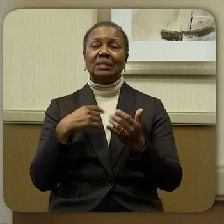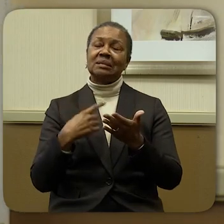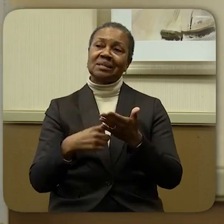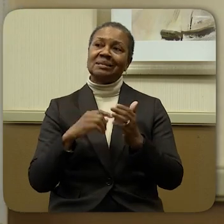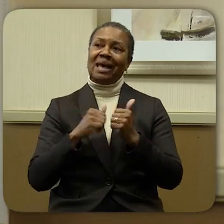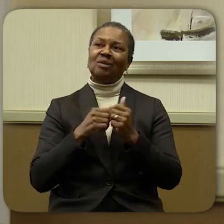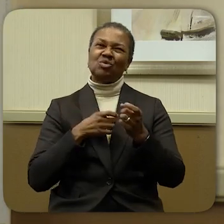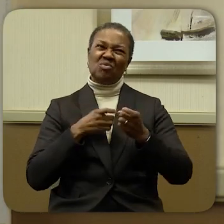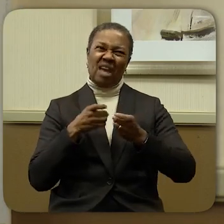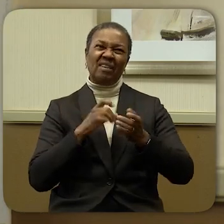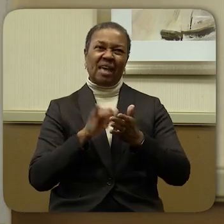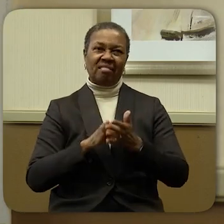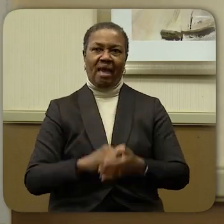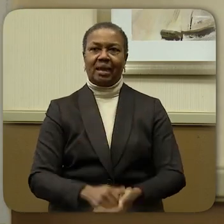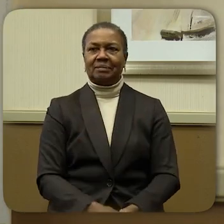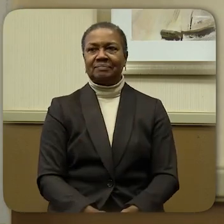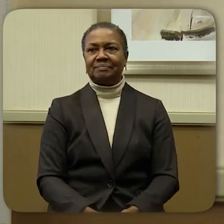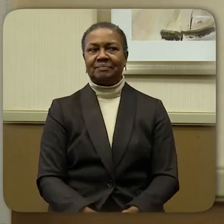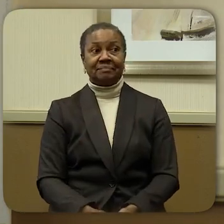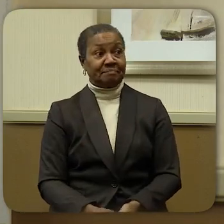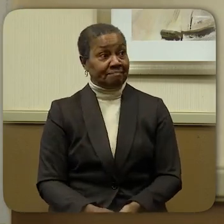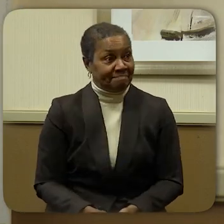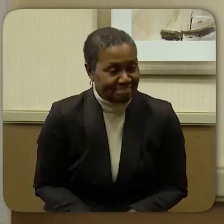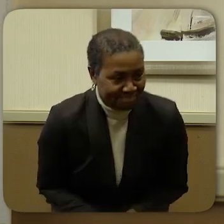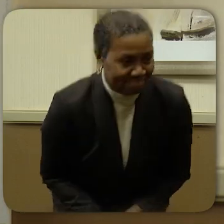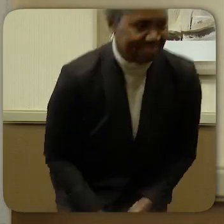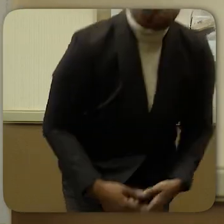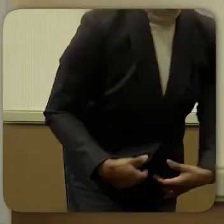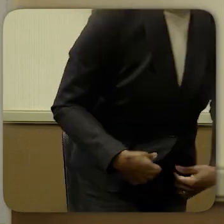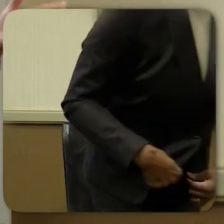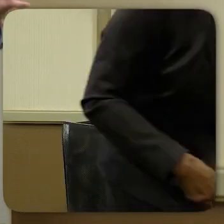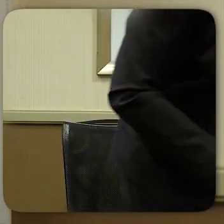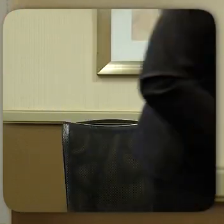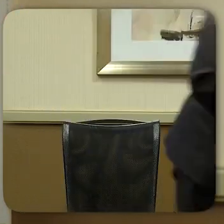that. What else are folks